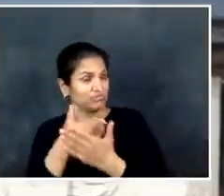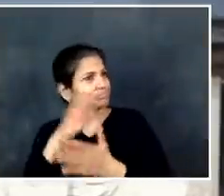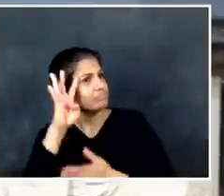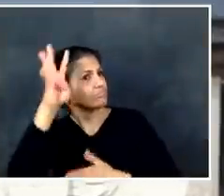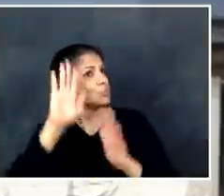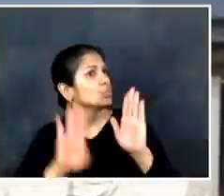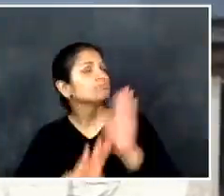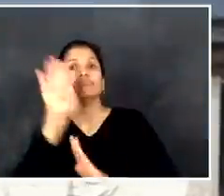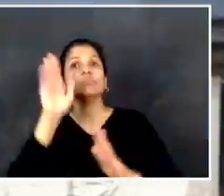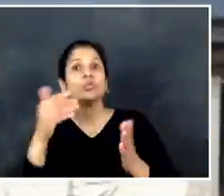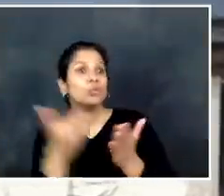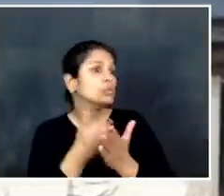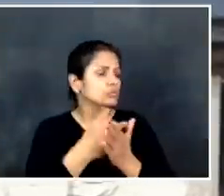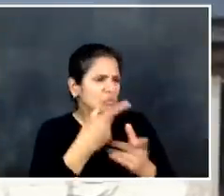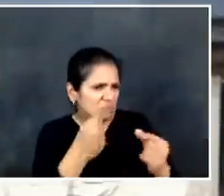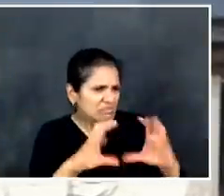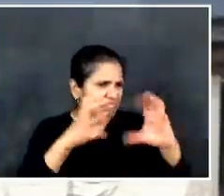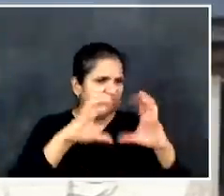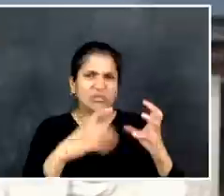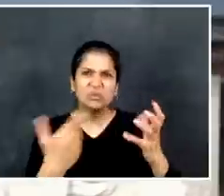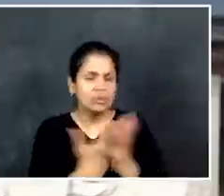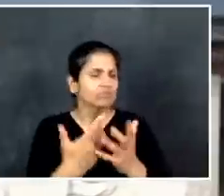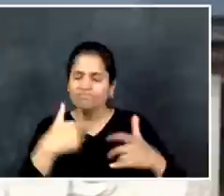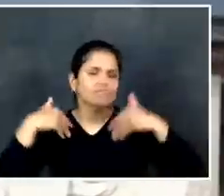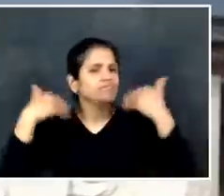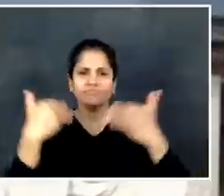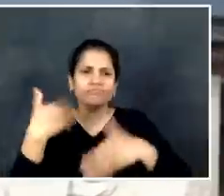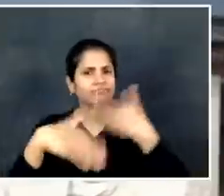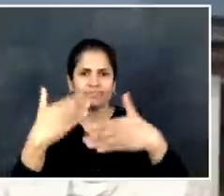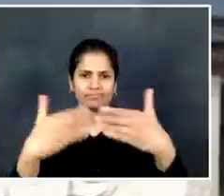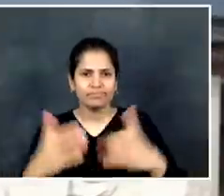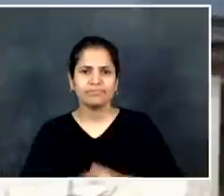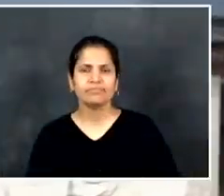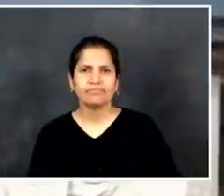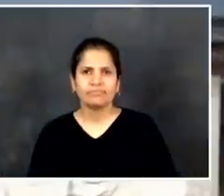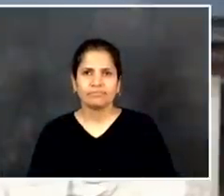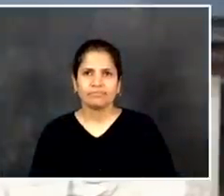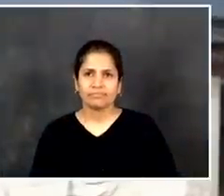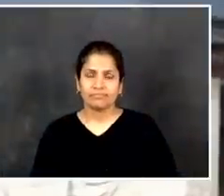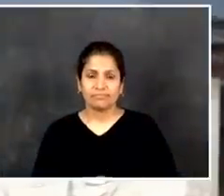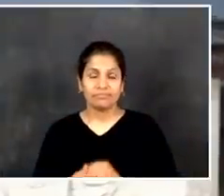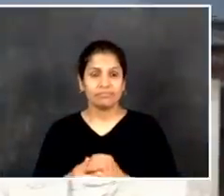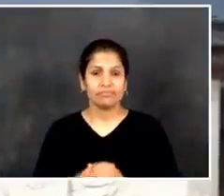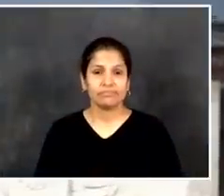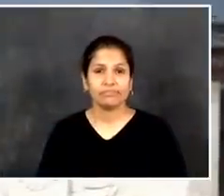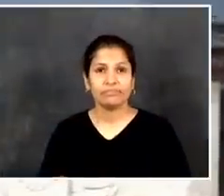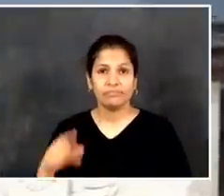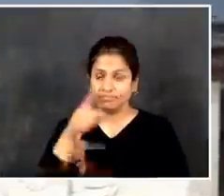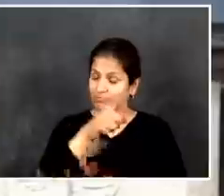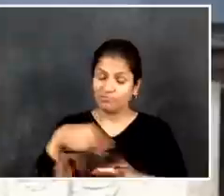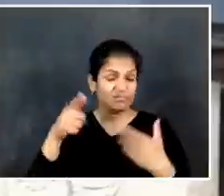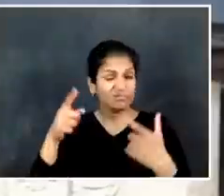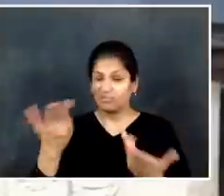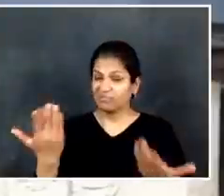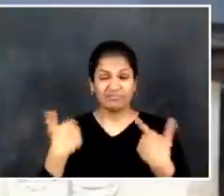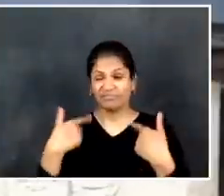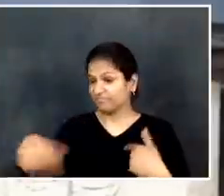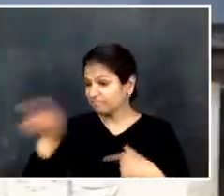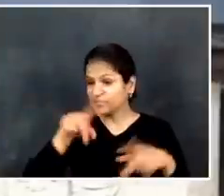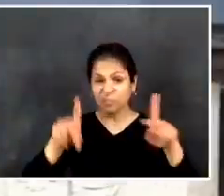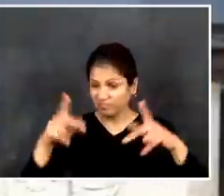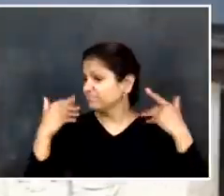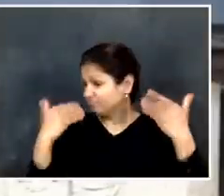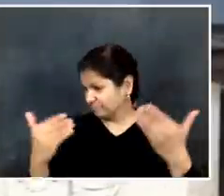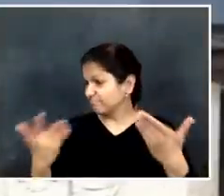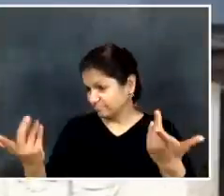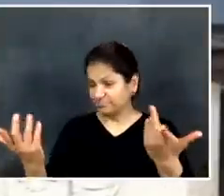did it so that, and we didn't know exactly how the pieces would align, but had it been needed, it was